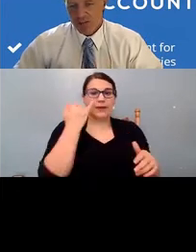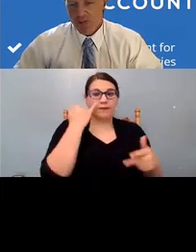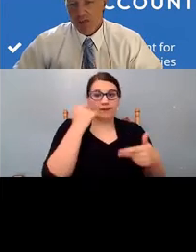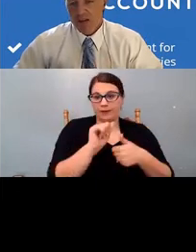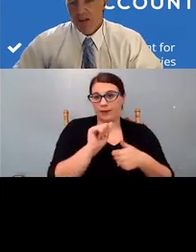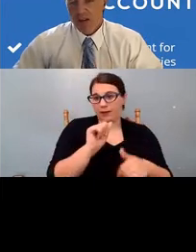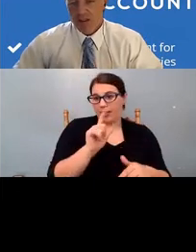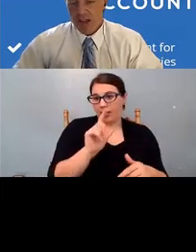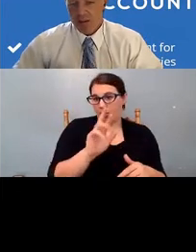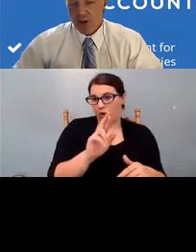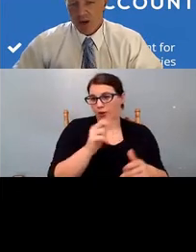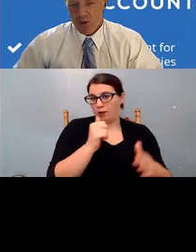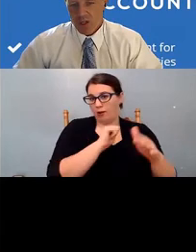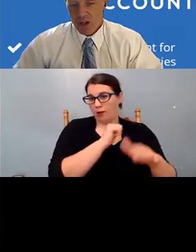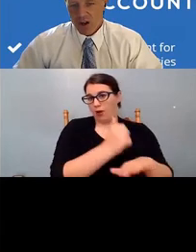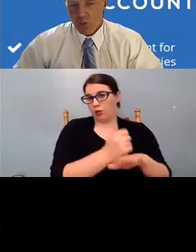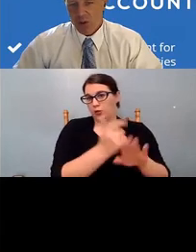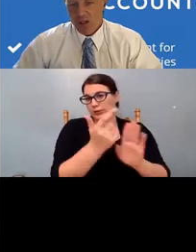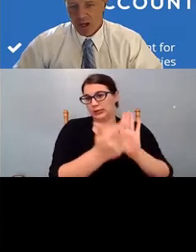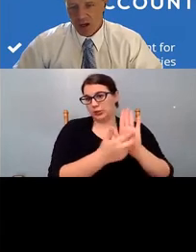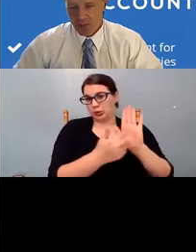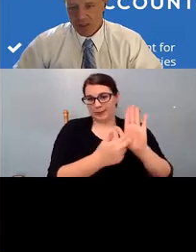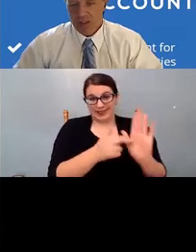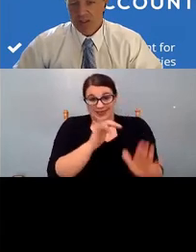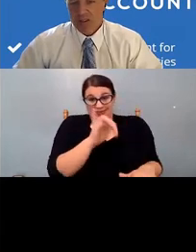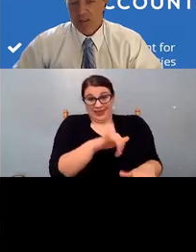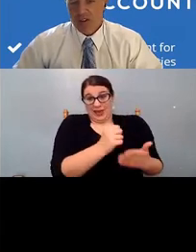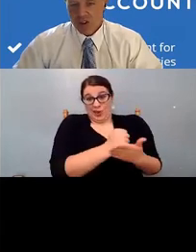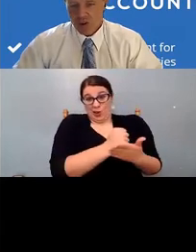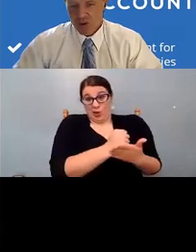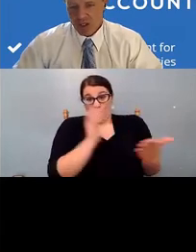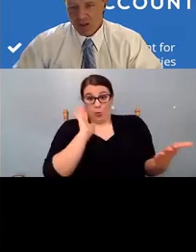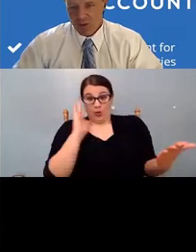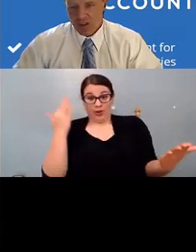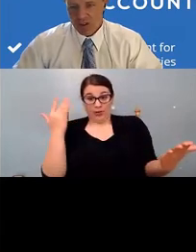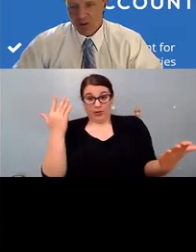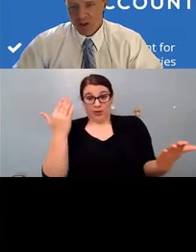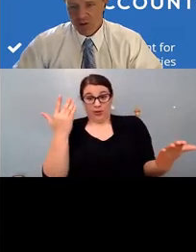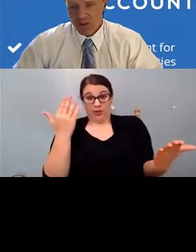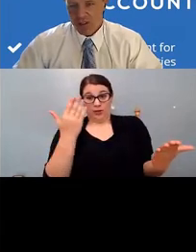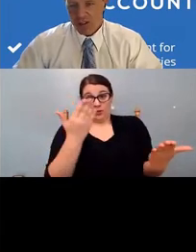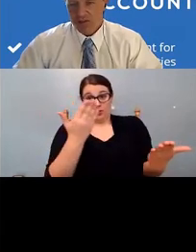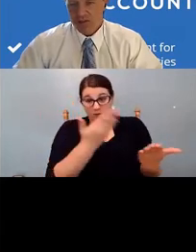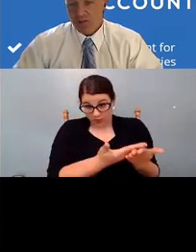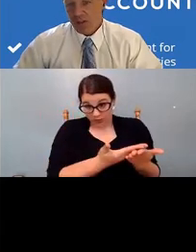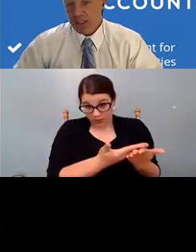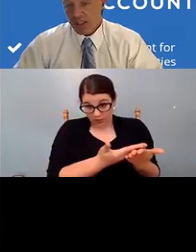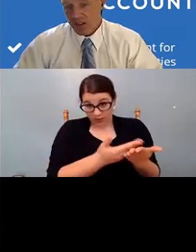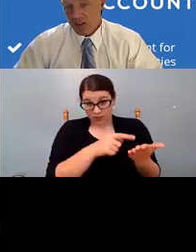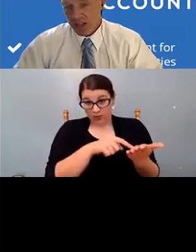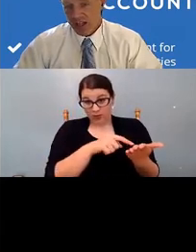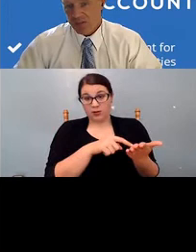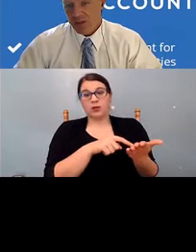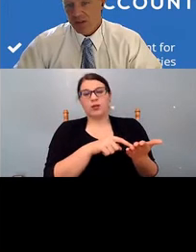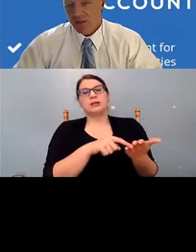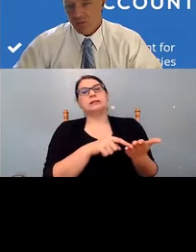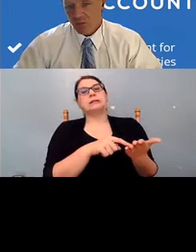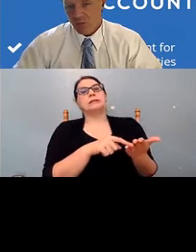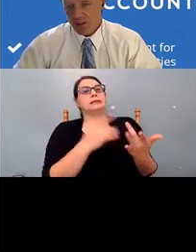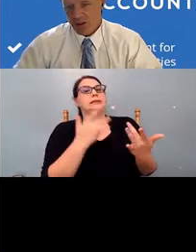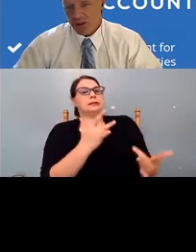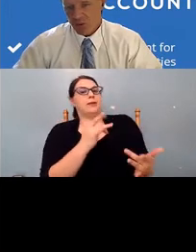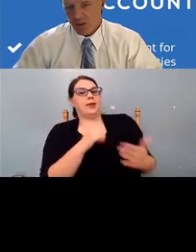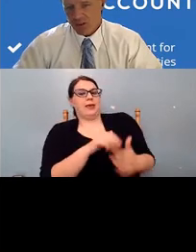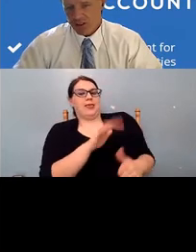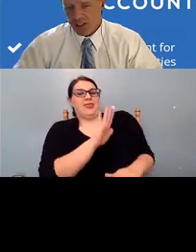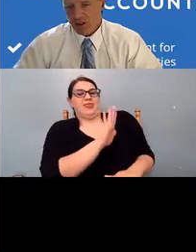version, that primary card will come to the authorized legal representative, typically in their name,